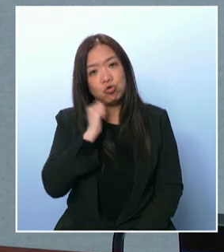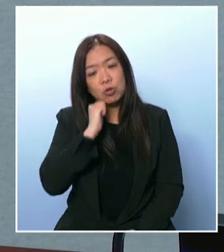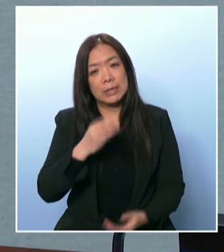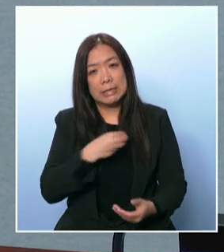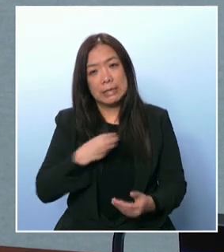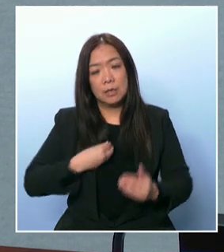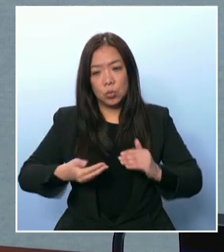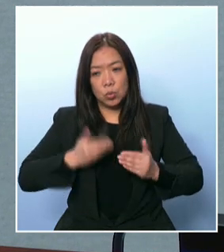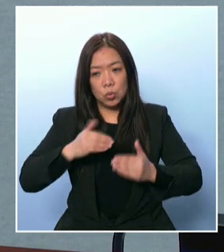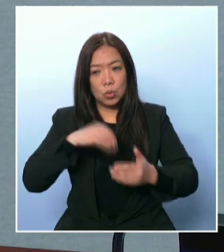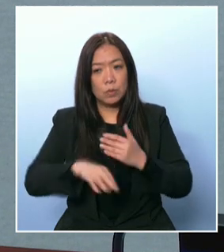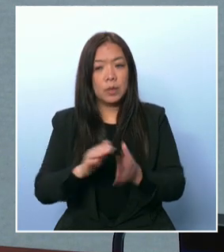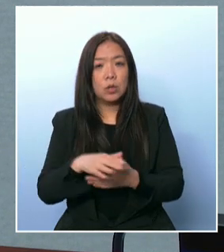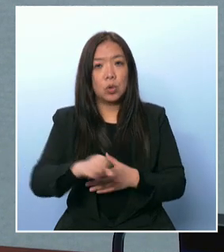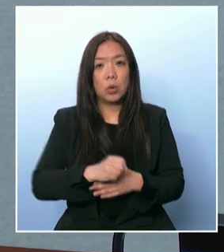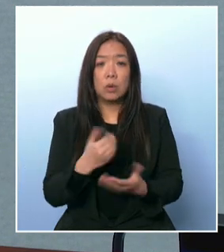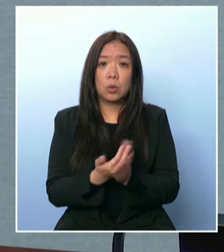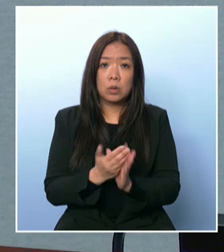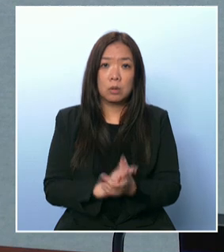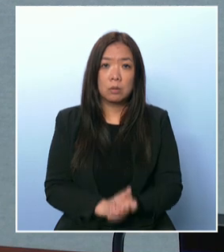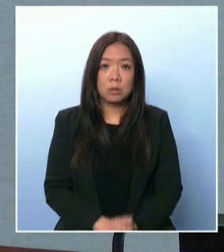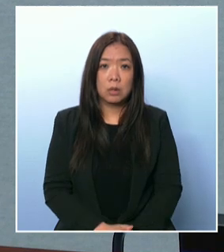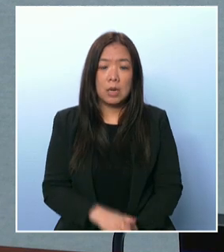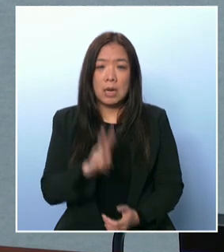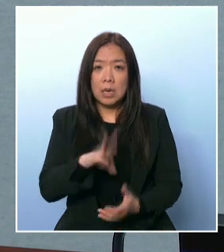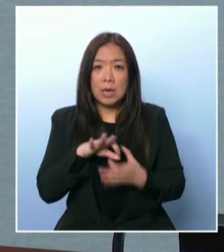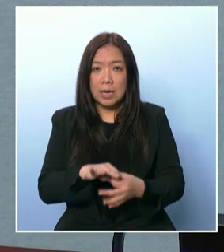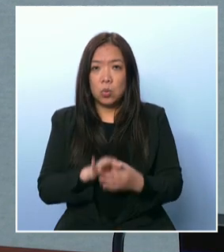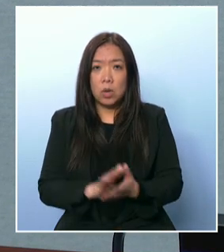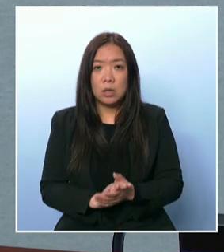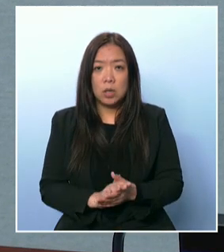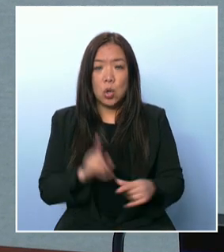In terms of the usage rates of the elderly healthcare voucher,